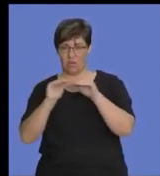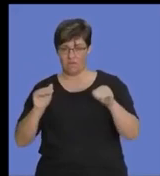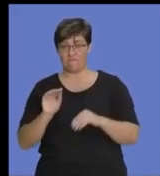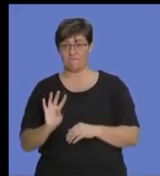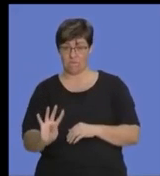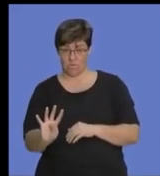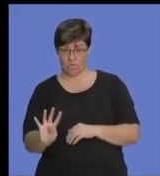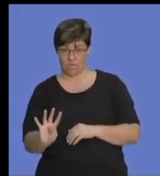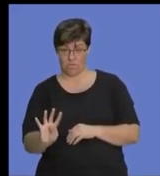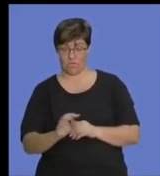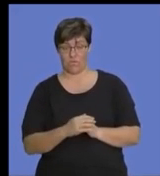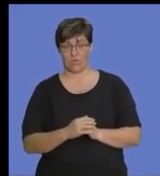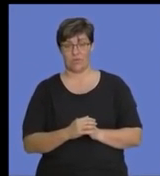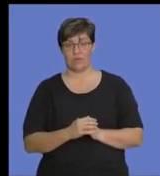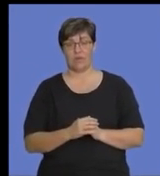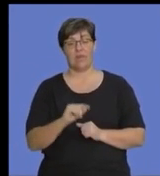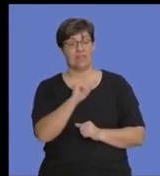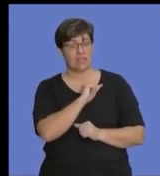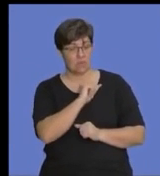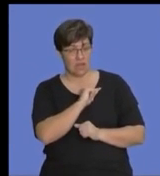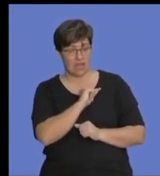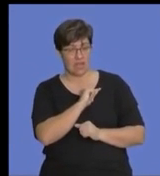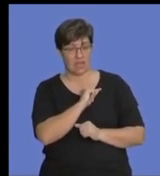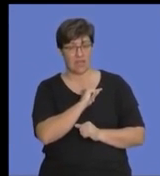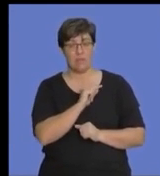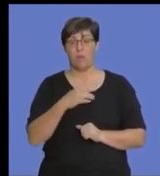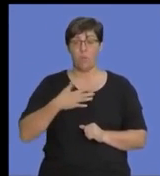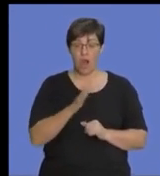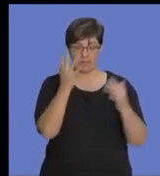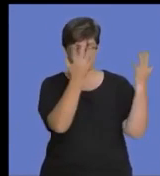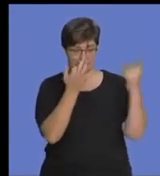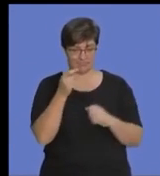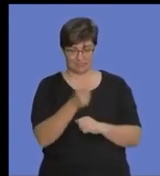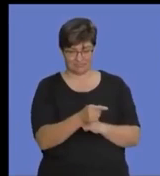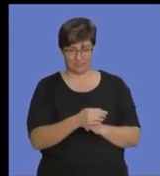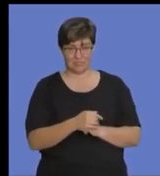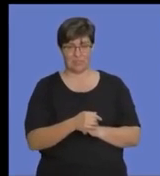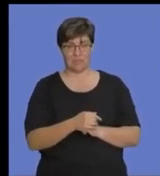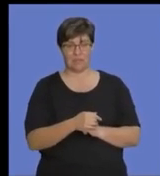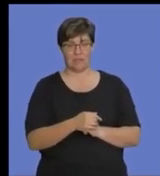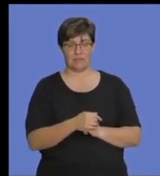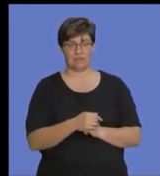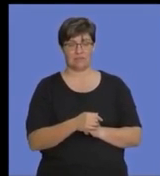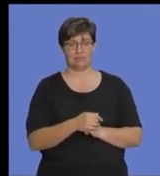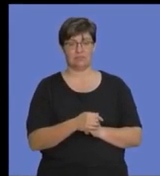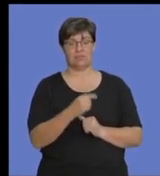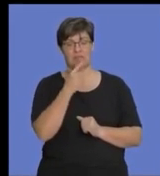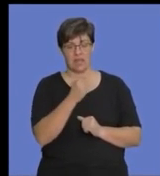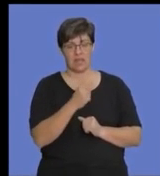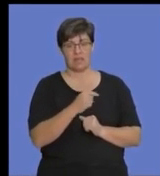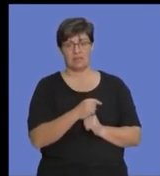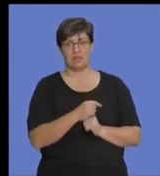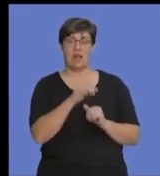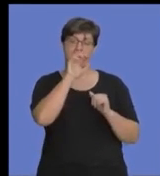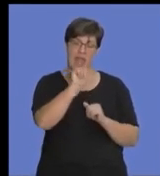0.09 over 4. And therefore, if we wanted to calculate for this, right, I will